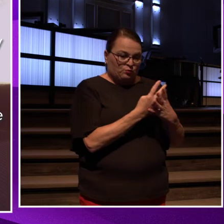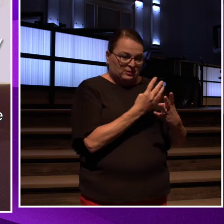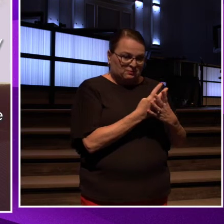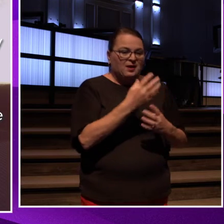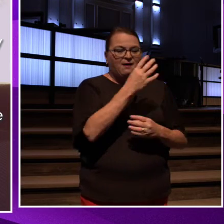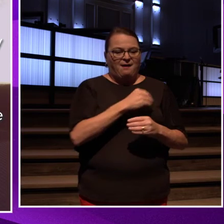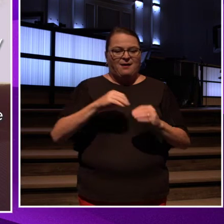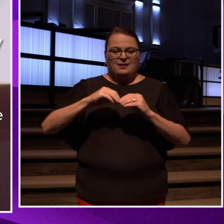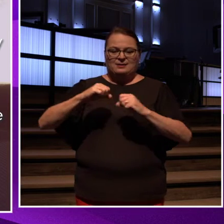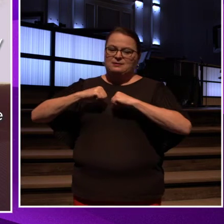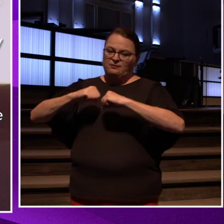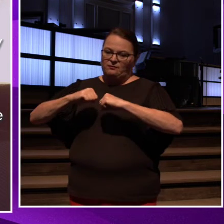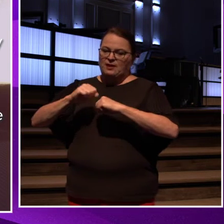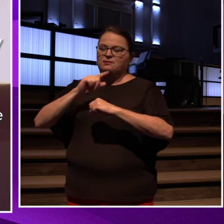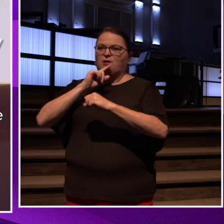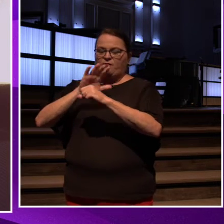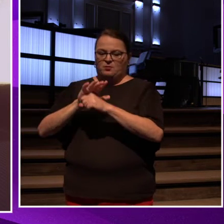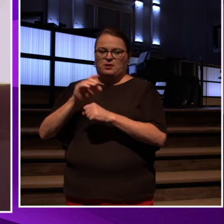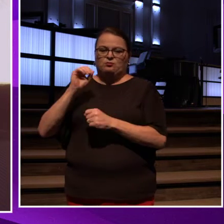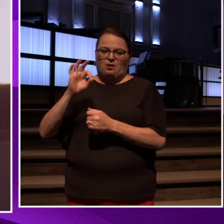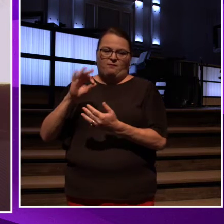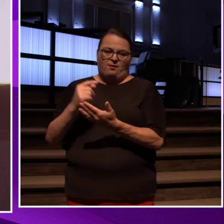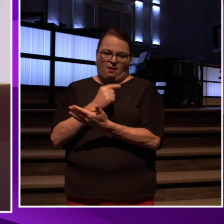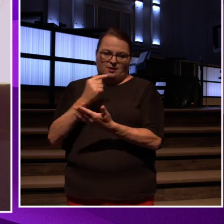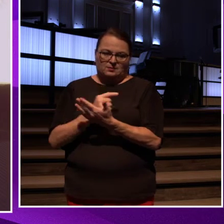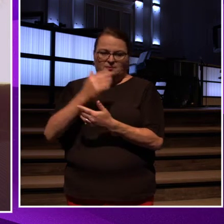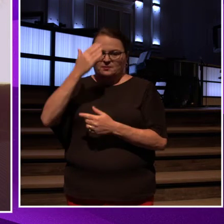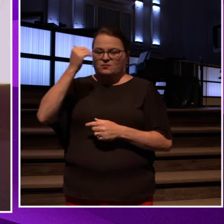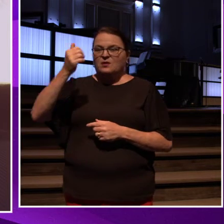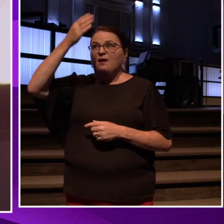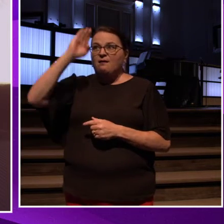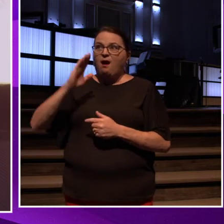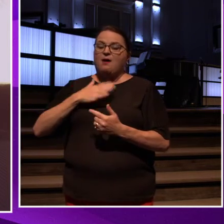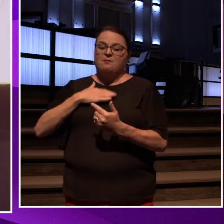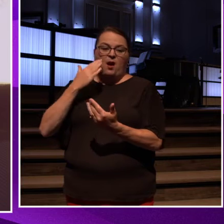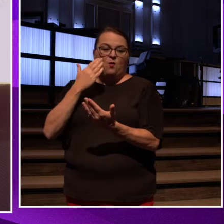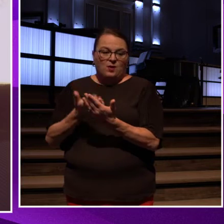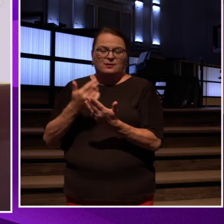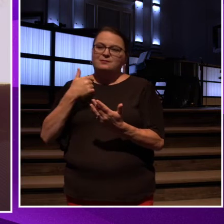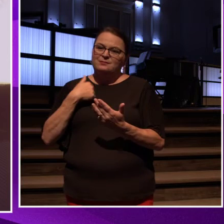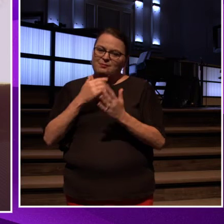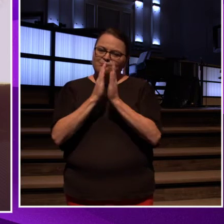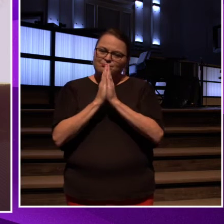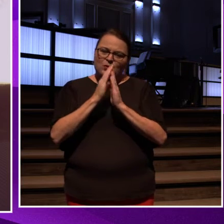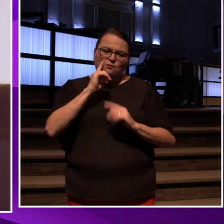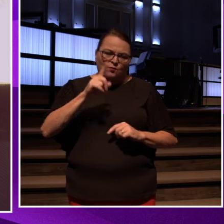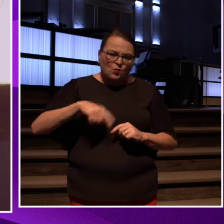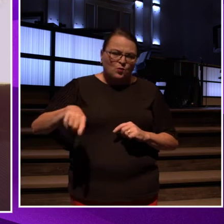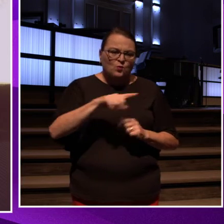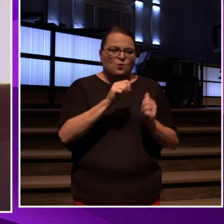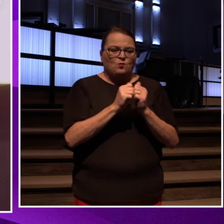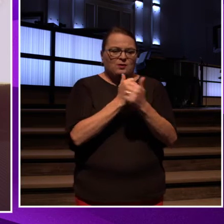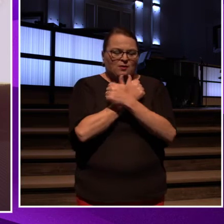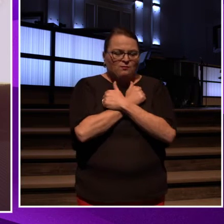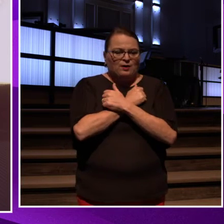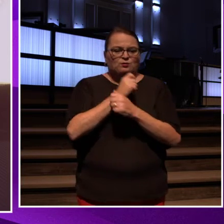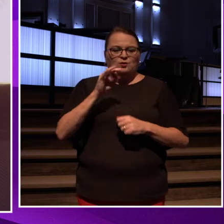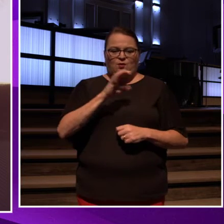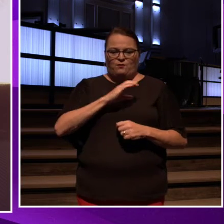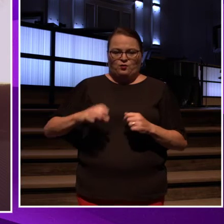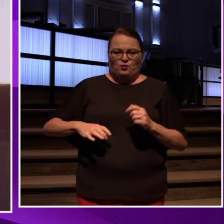in the defense and confirmation of the gospel. For God is my witness how I yearn for you all with the affection of Christ